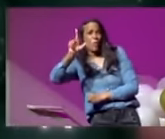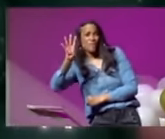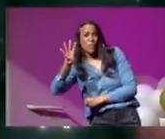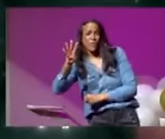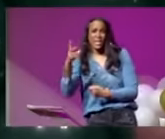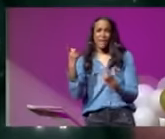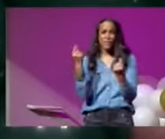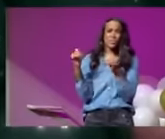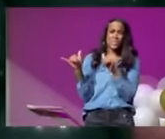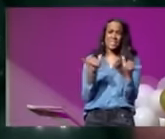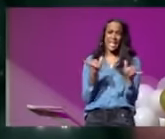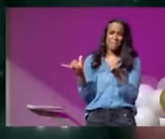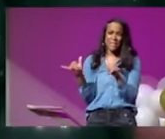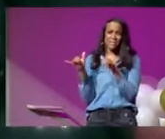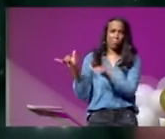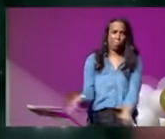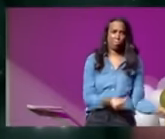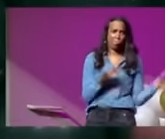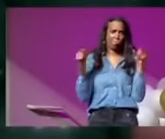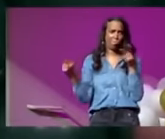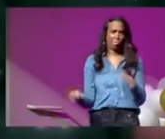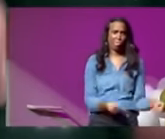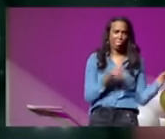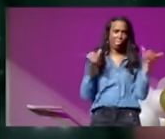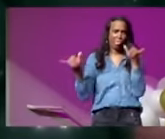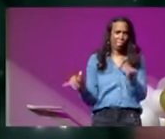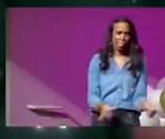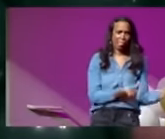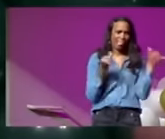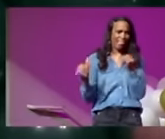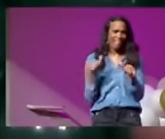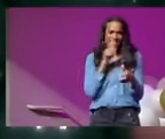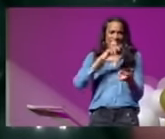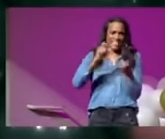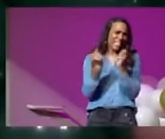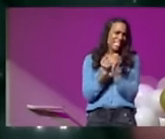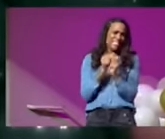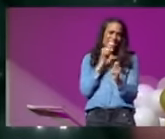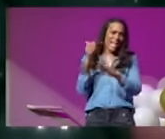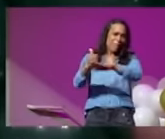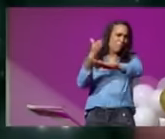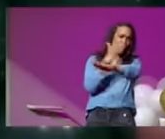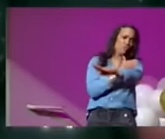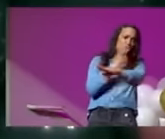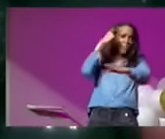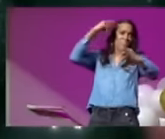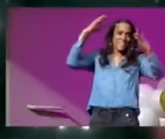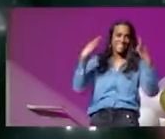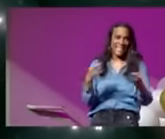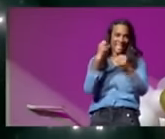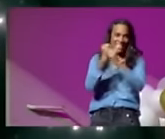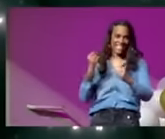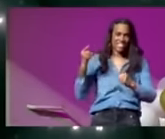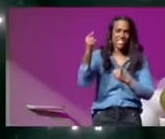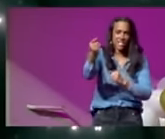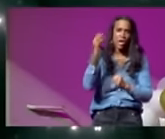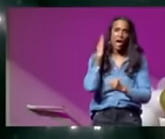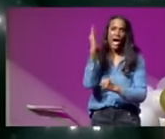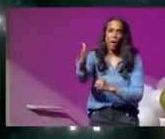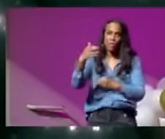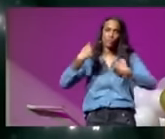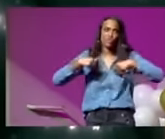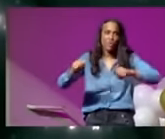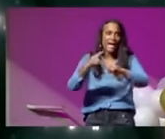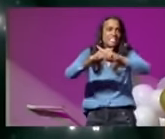get what you got. And so it's very important that we make up our minds in 24, I'm going